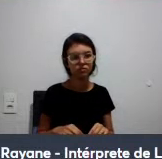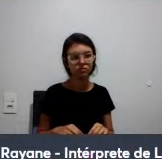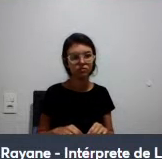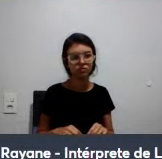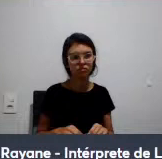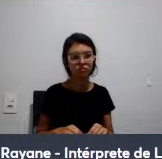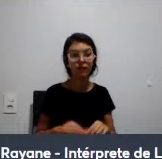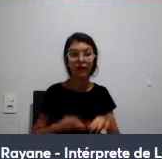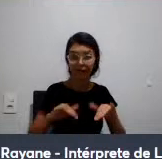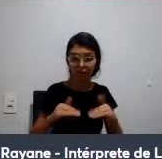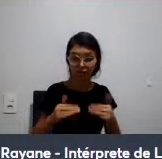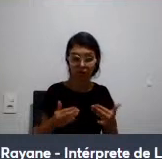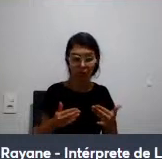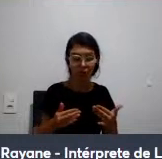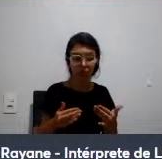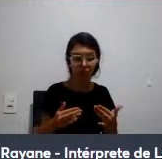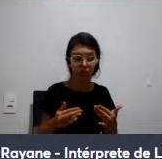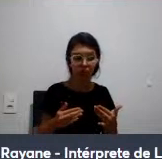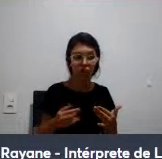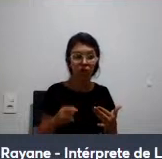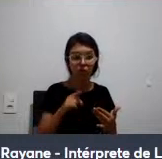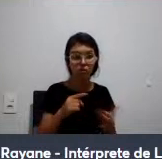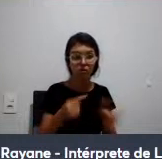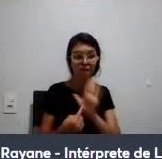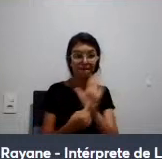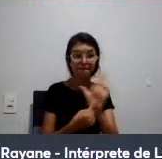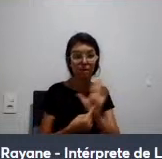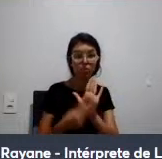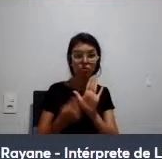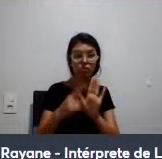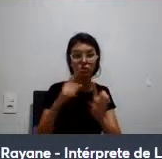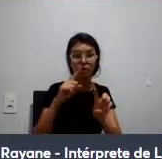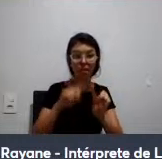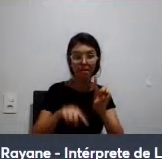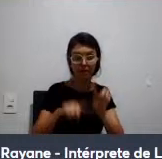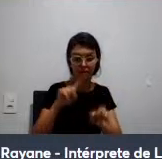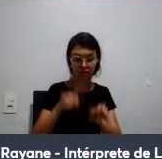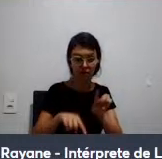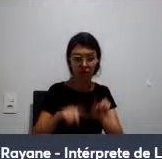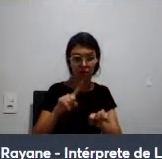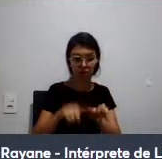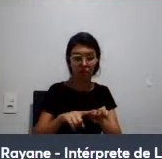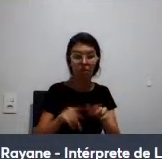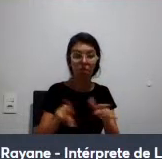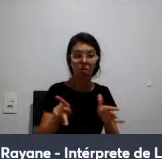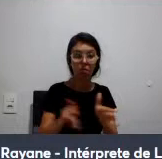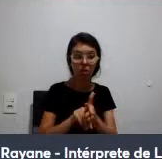Ou seja, apresente o seu material no estilo que o periódico pede